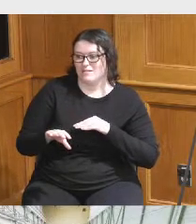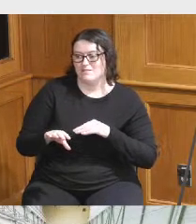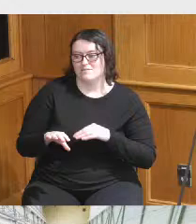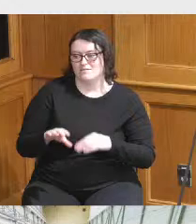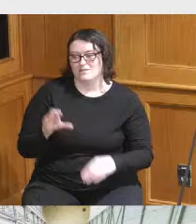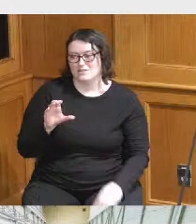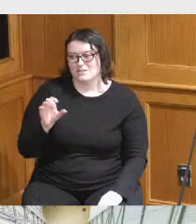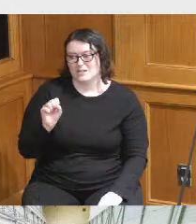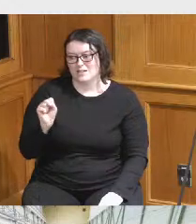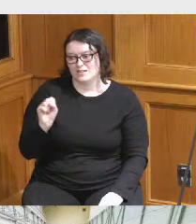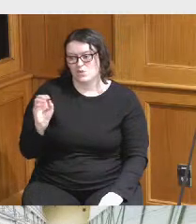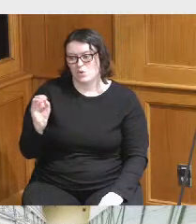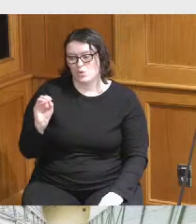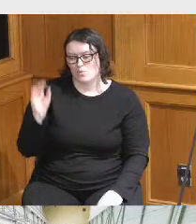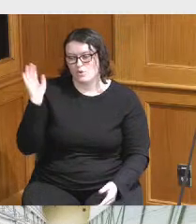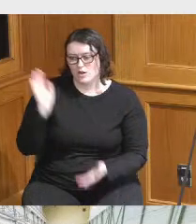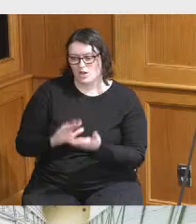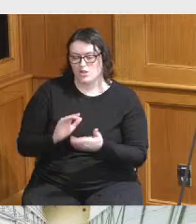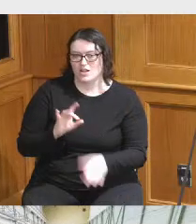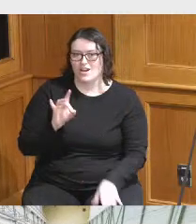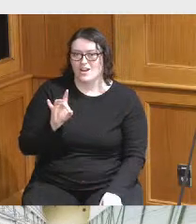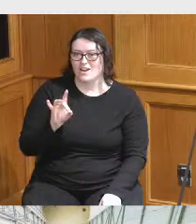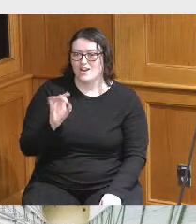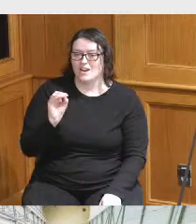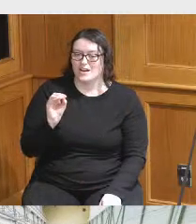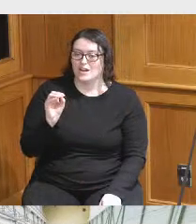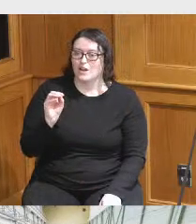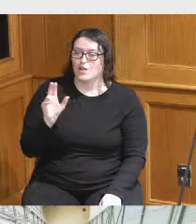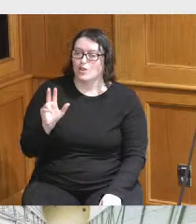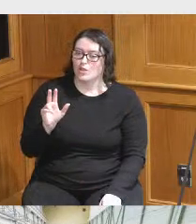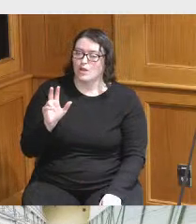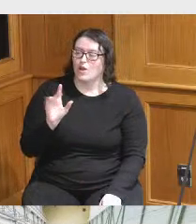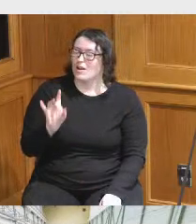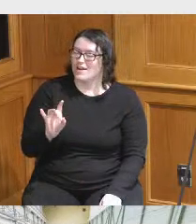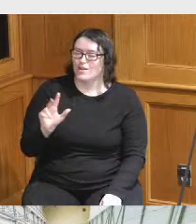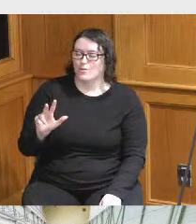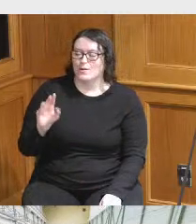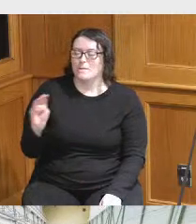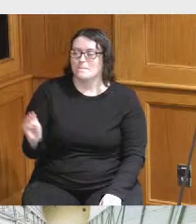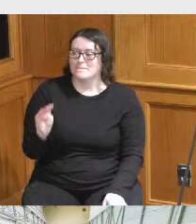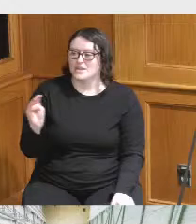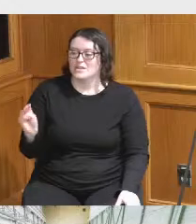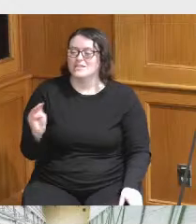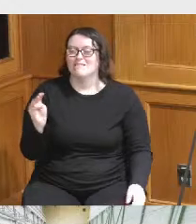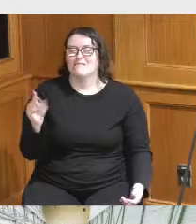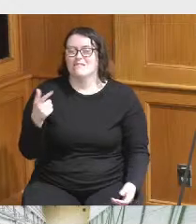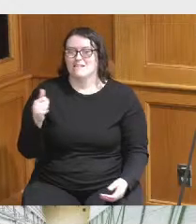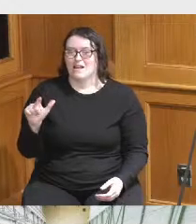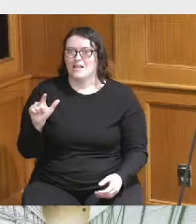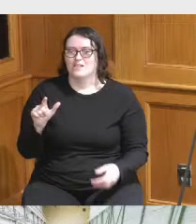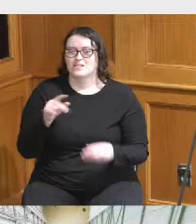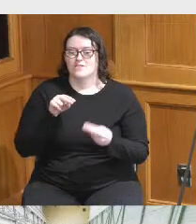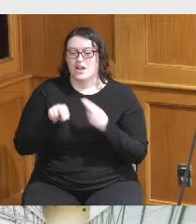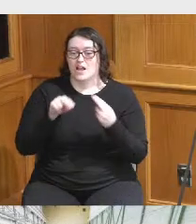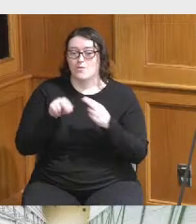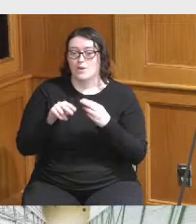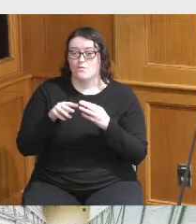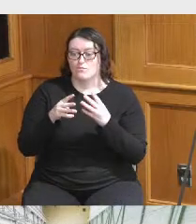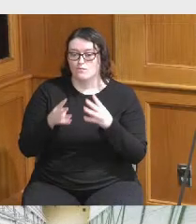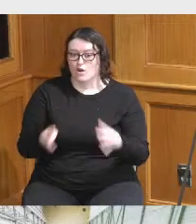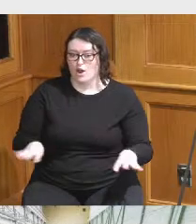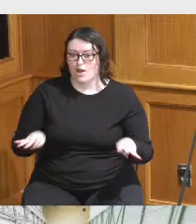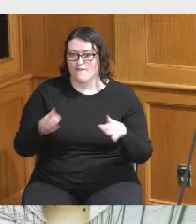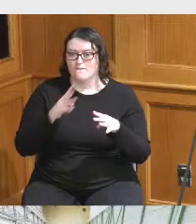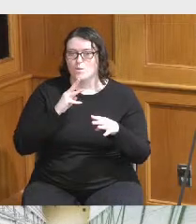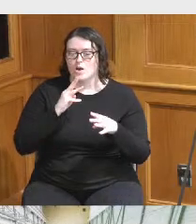reduction. There's 83 million gallons of highway runoff that's going to be taking off our system right down near